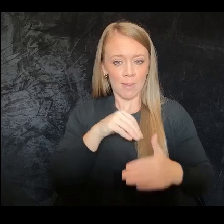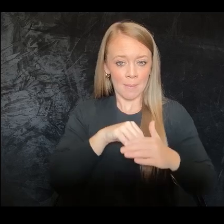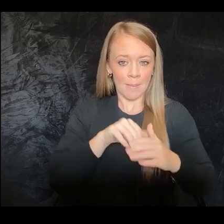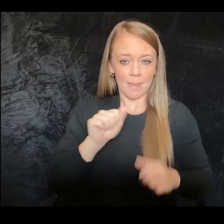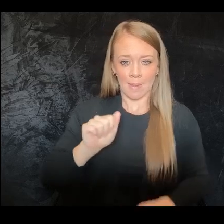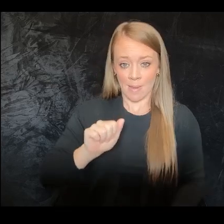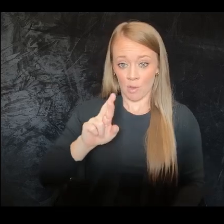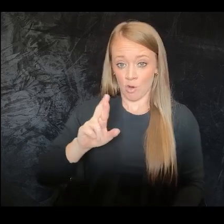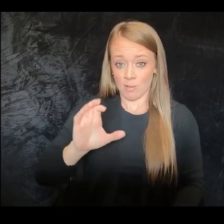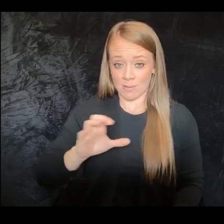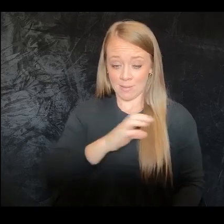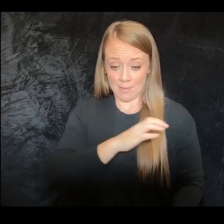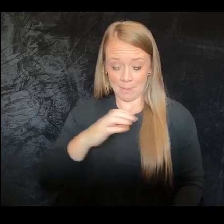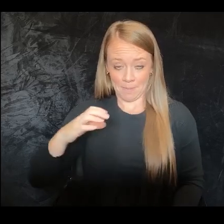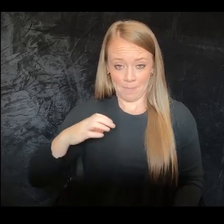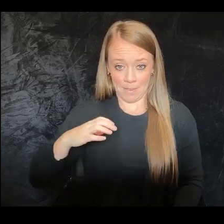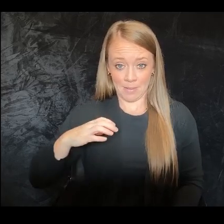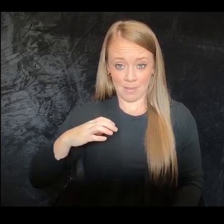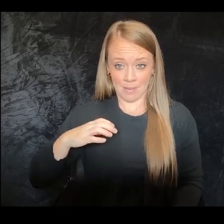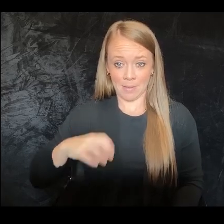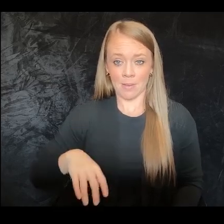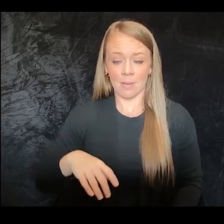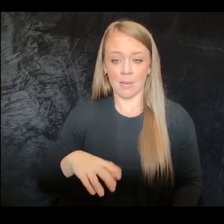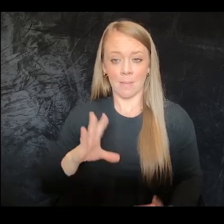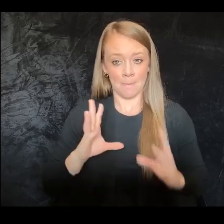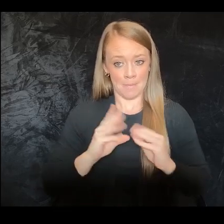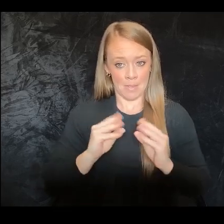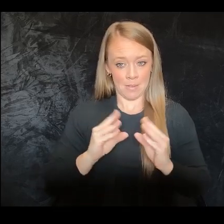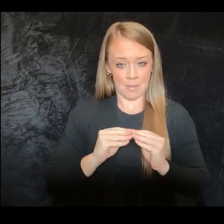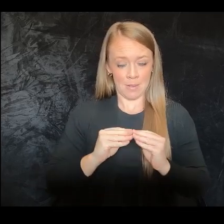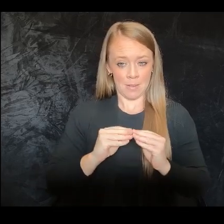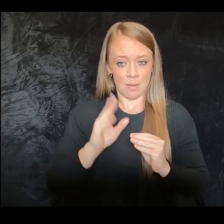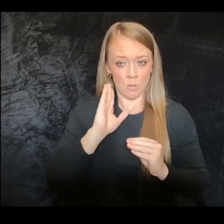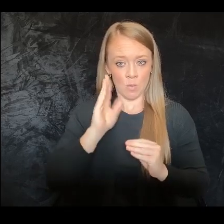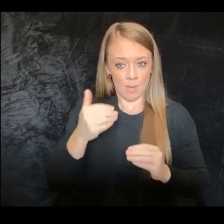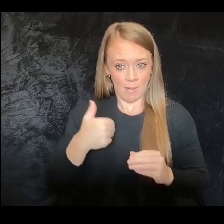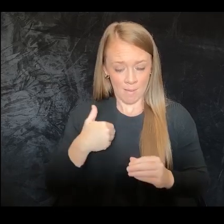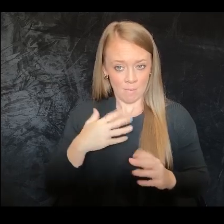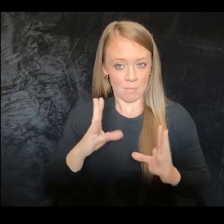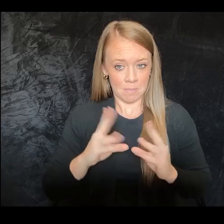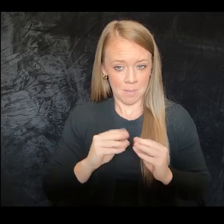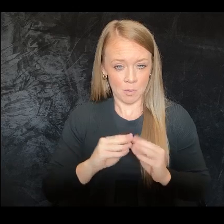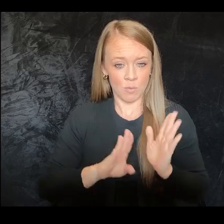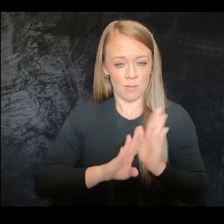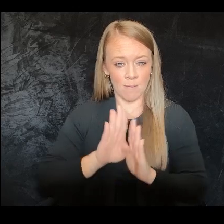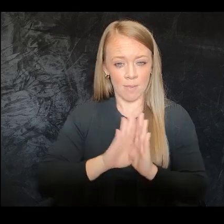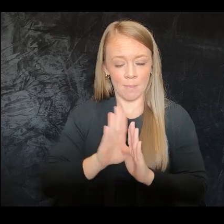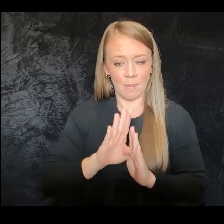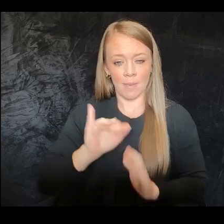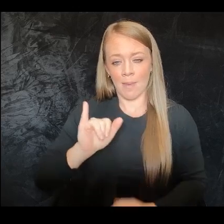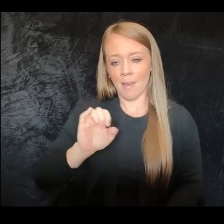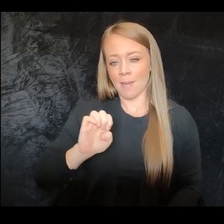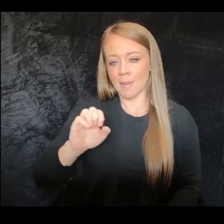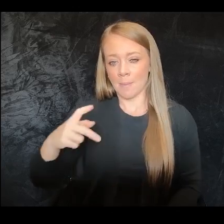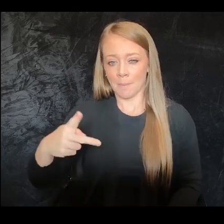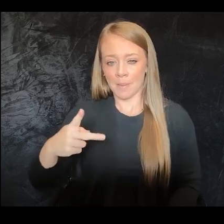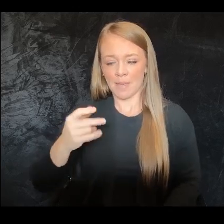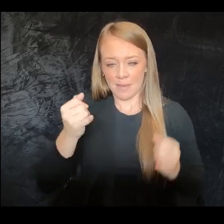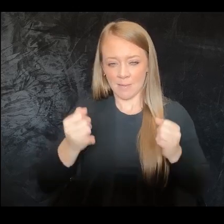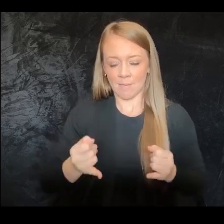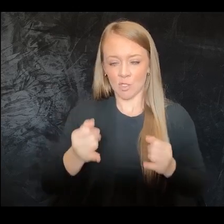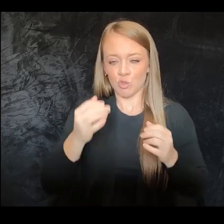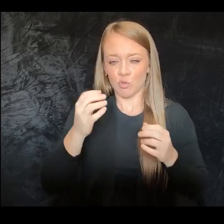the Admission and Release Committee, ARC, meeting to develop an individual